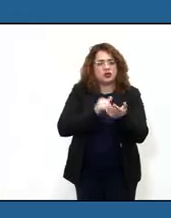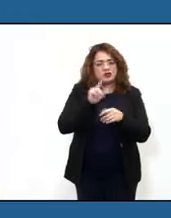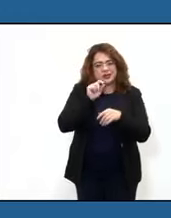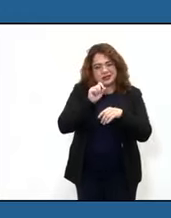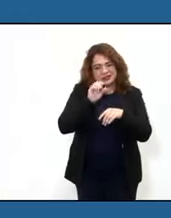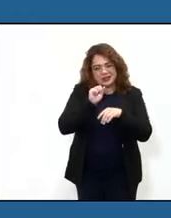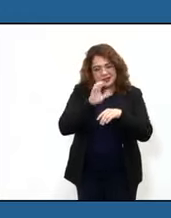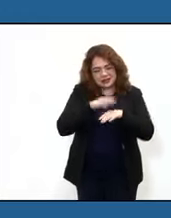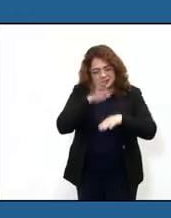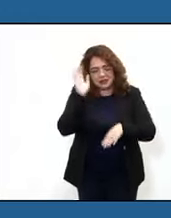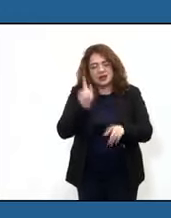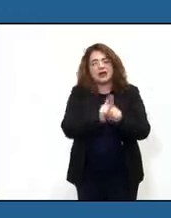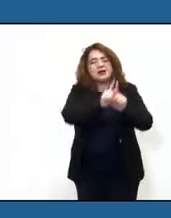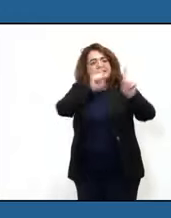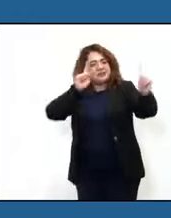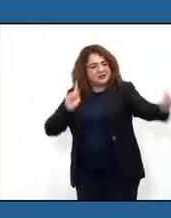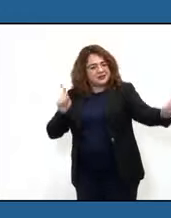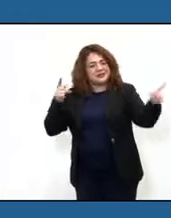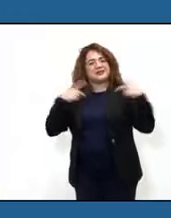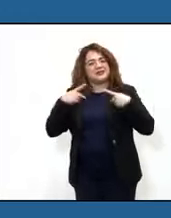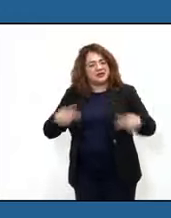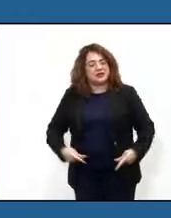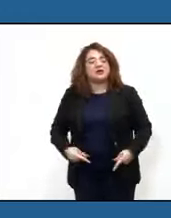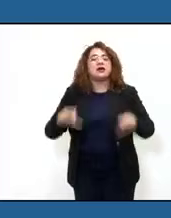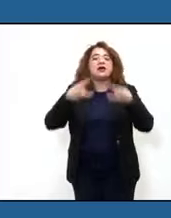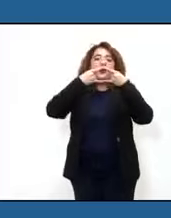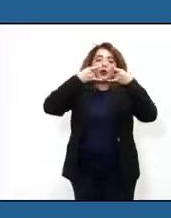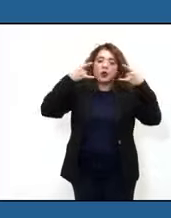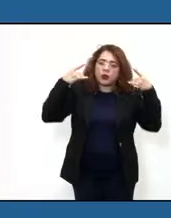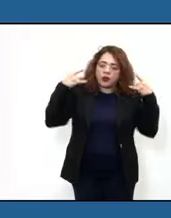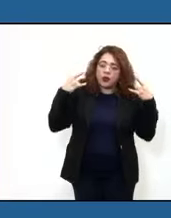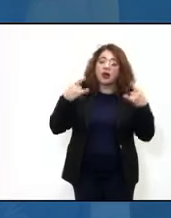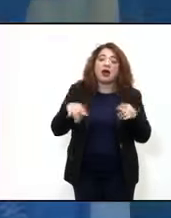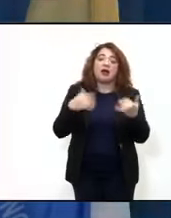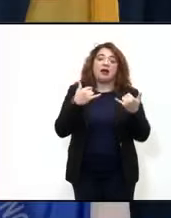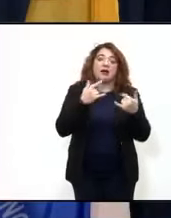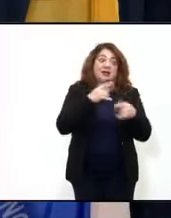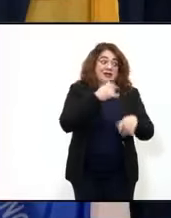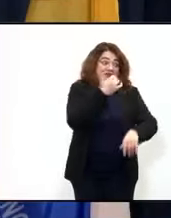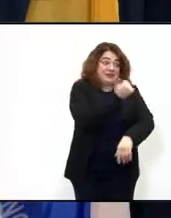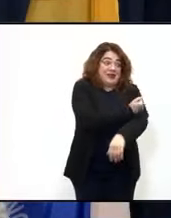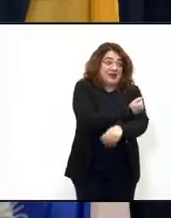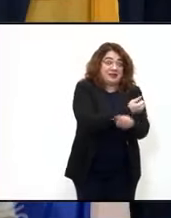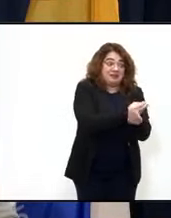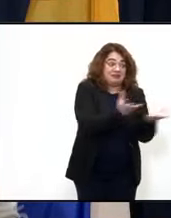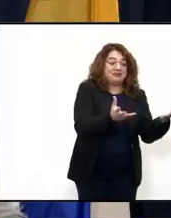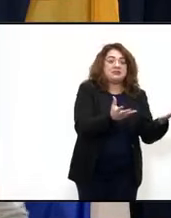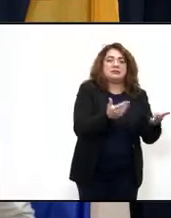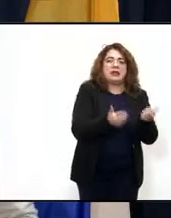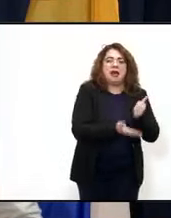vaccinations are moving and certainly are helping us get the virus under control.